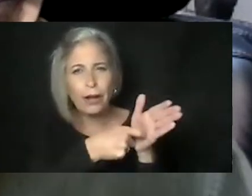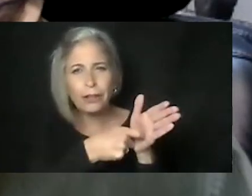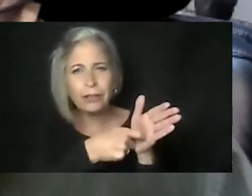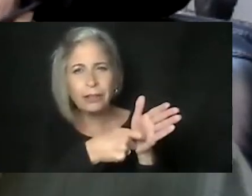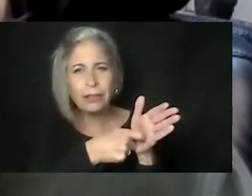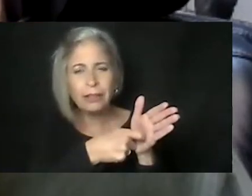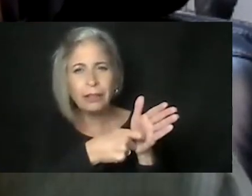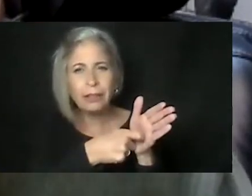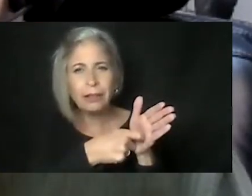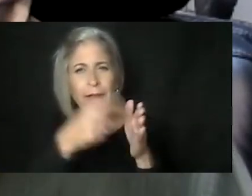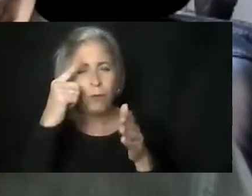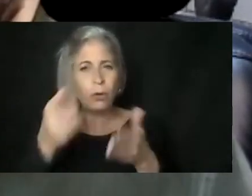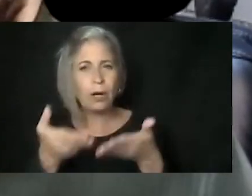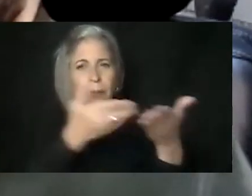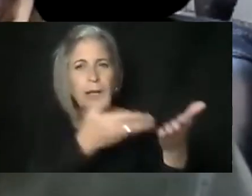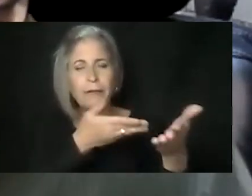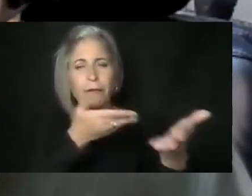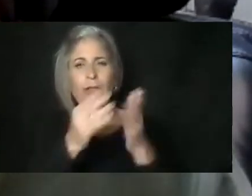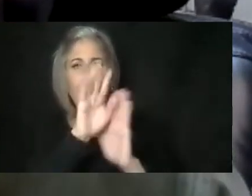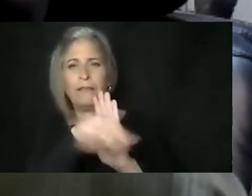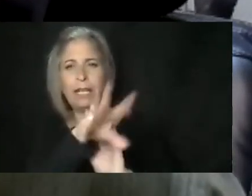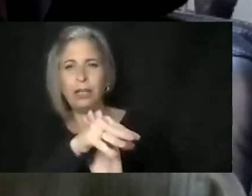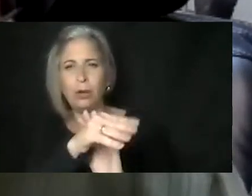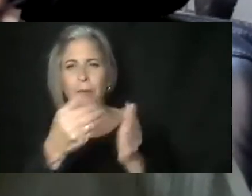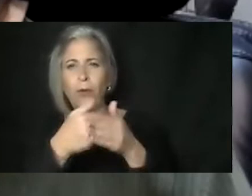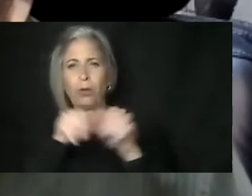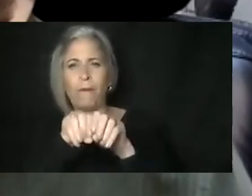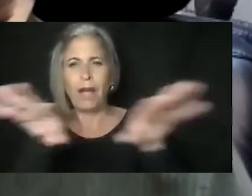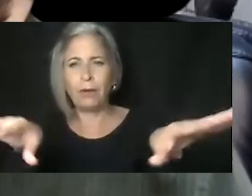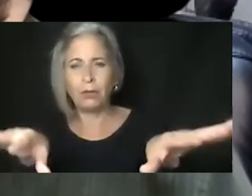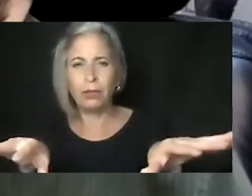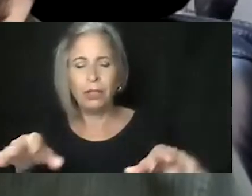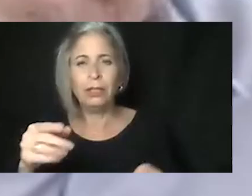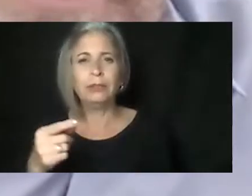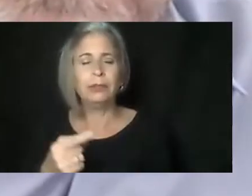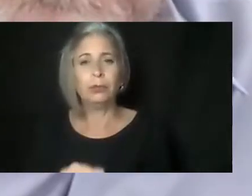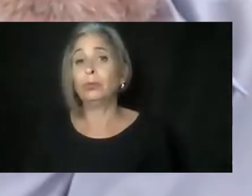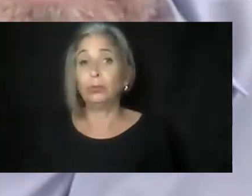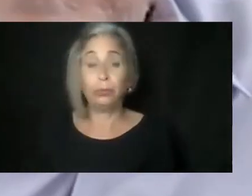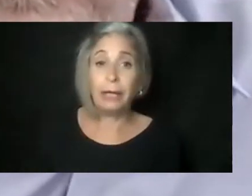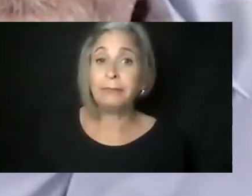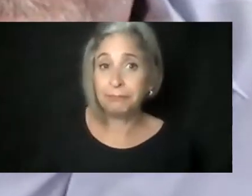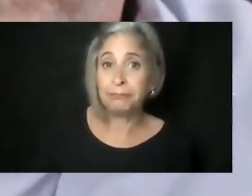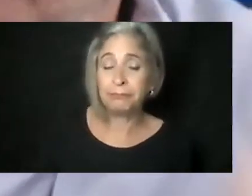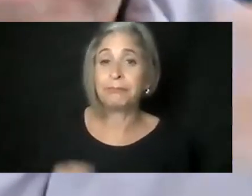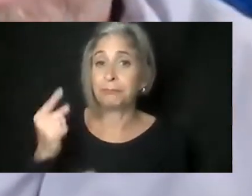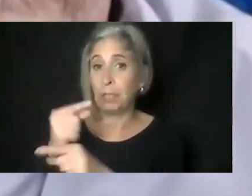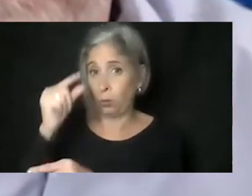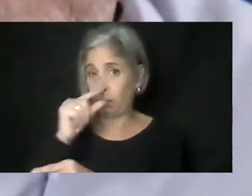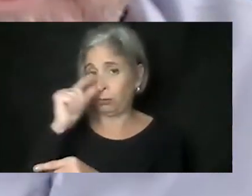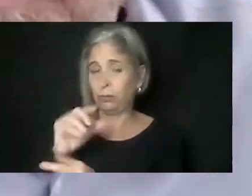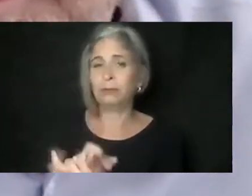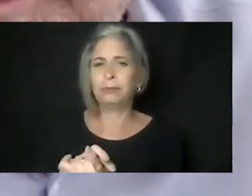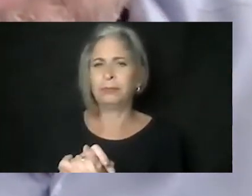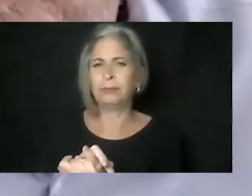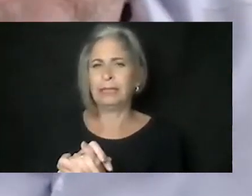for recommendations to surface your video, or in order for it to go viral, that kind of thing? Oh, absolutely. Like Google's even, I mean, and